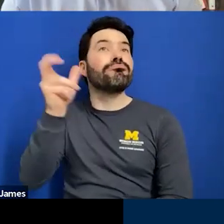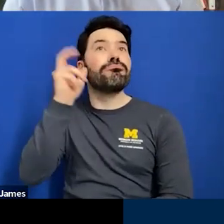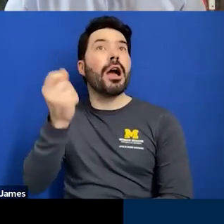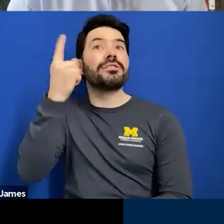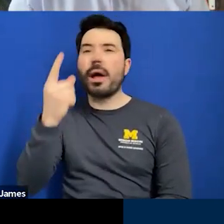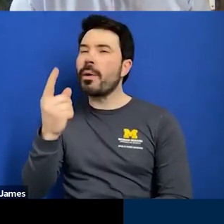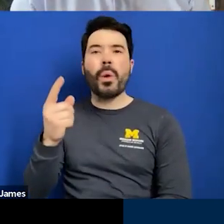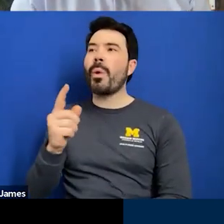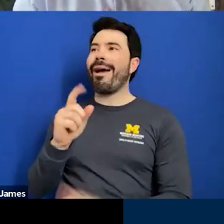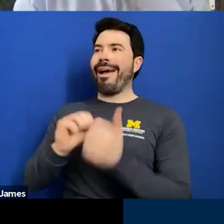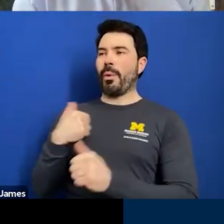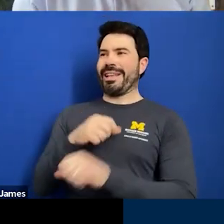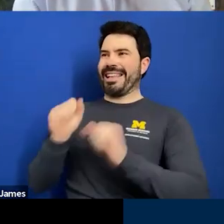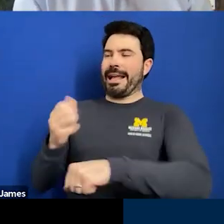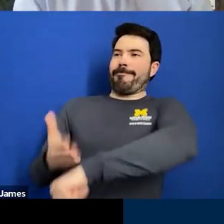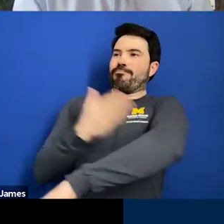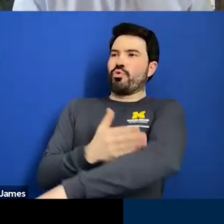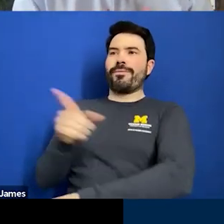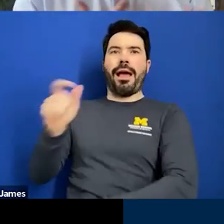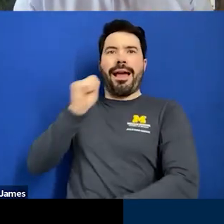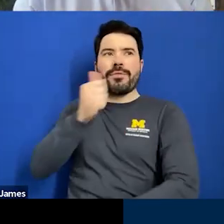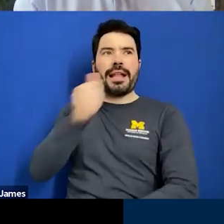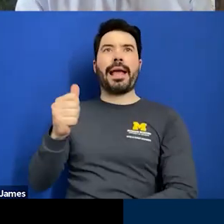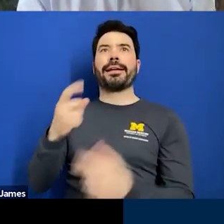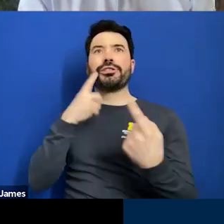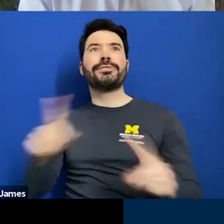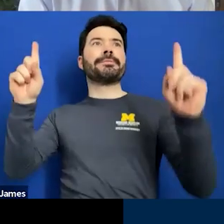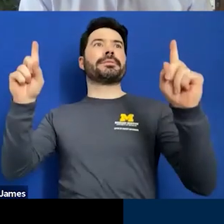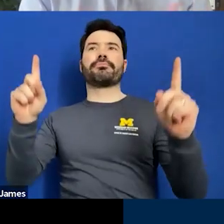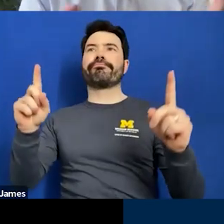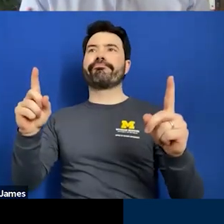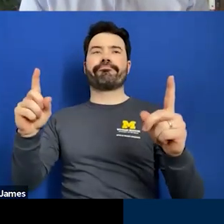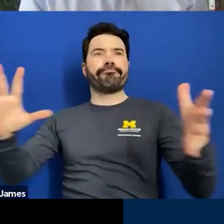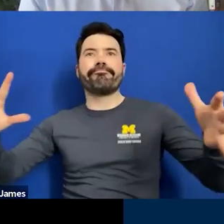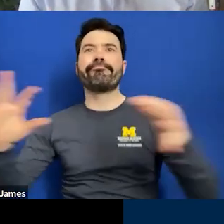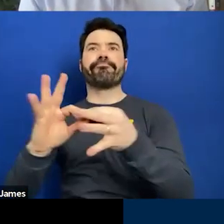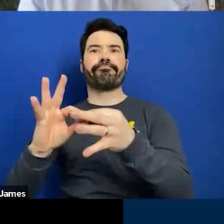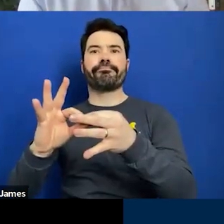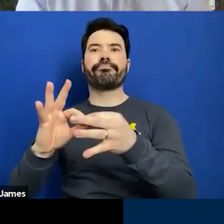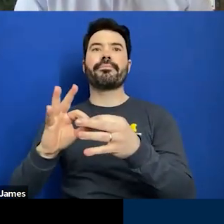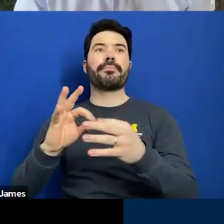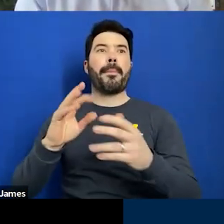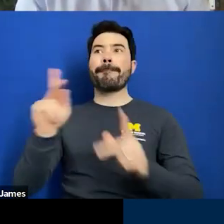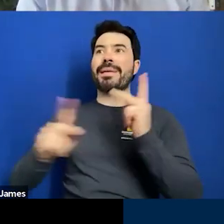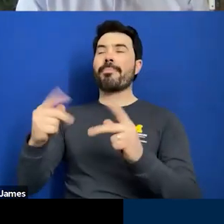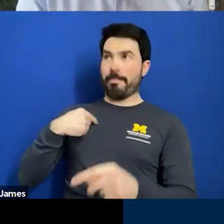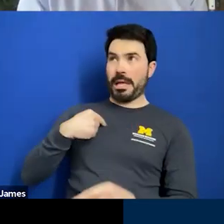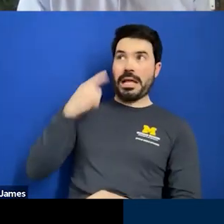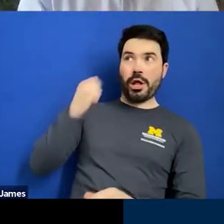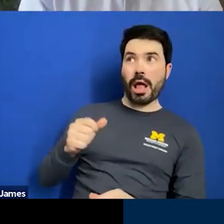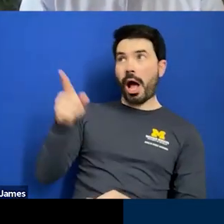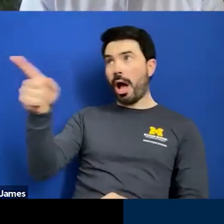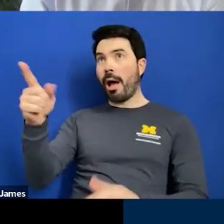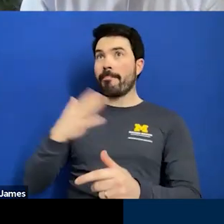day-to-day achievement, connection of people with hearing loss in their relationships and all of that stuff.